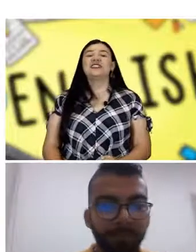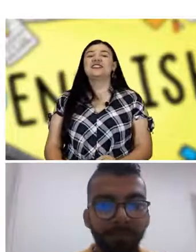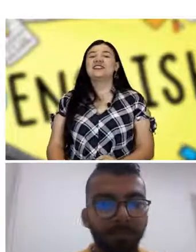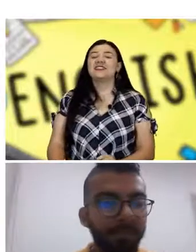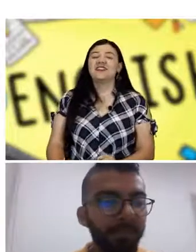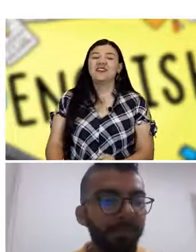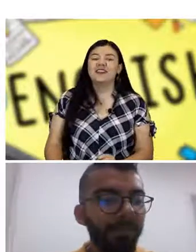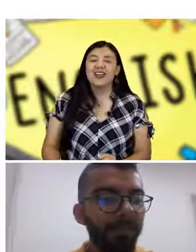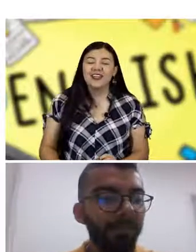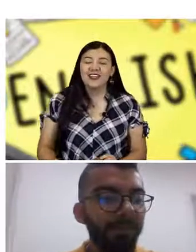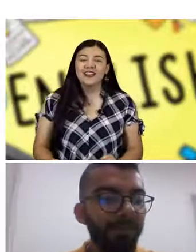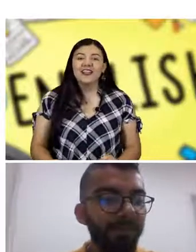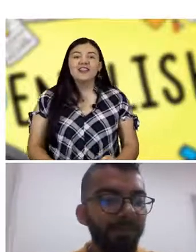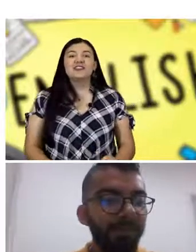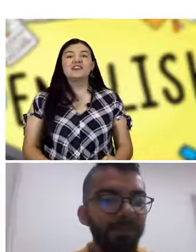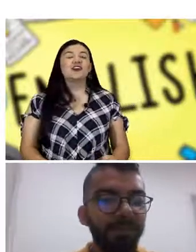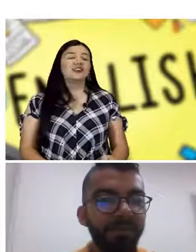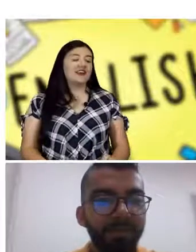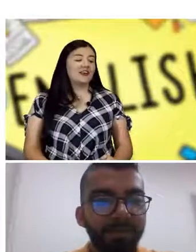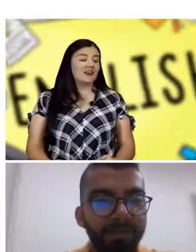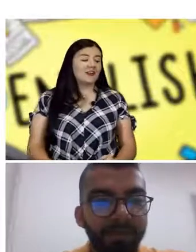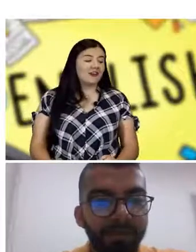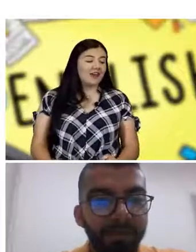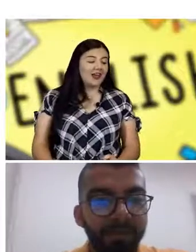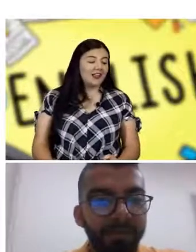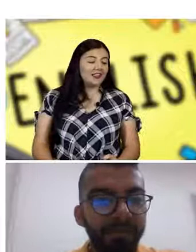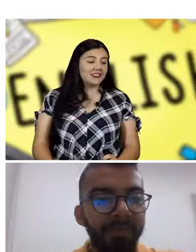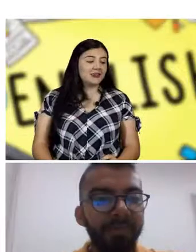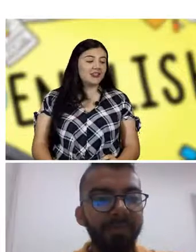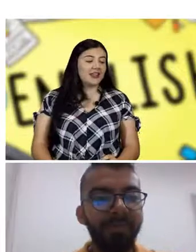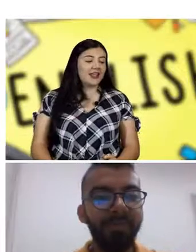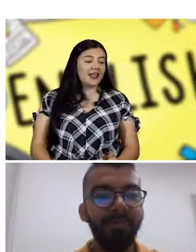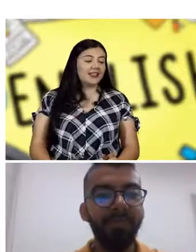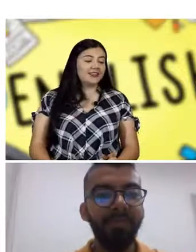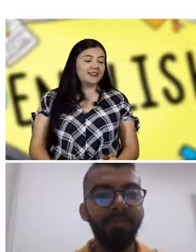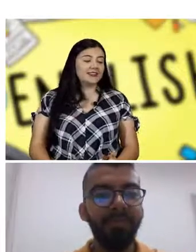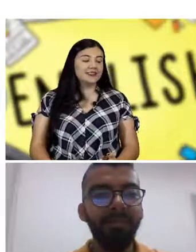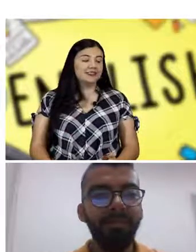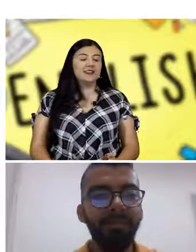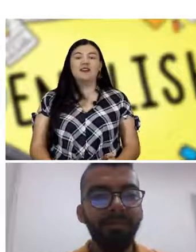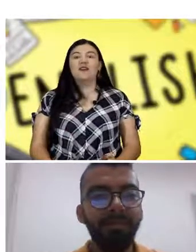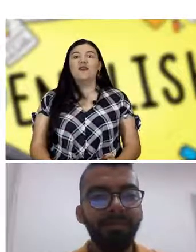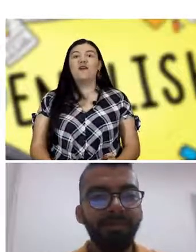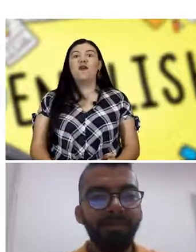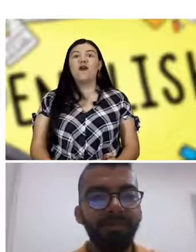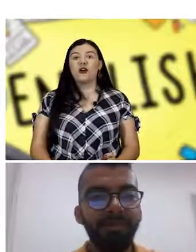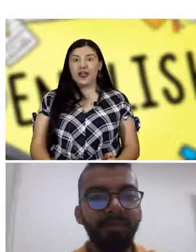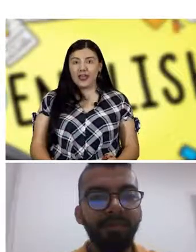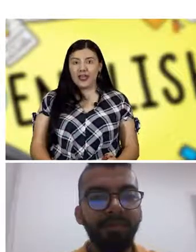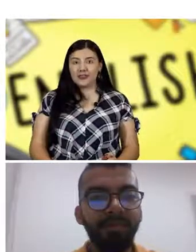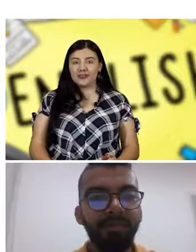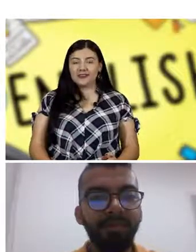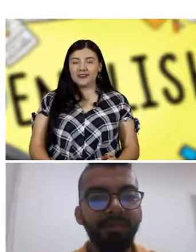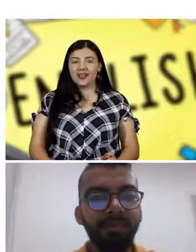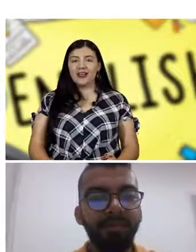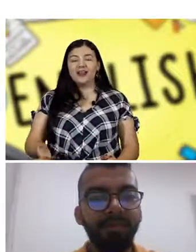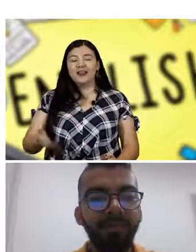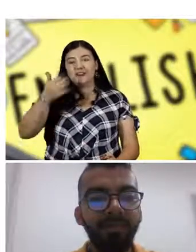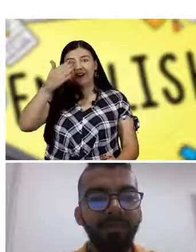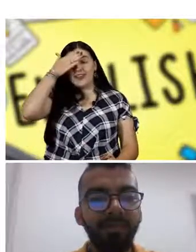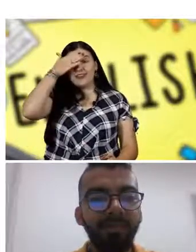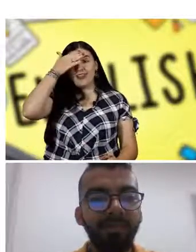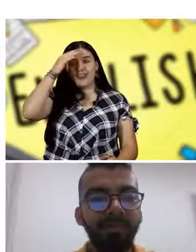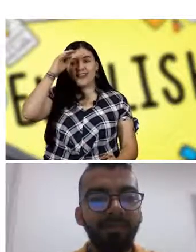Oh, Jesus. Okay. So the correct answer is forehead.